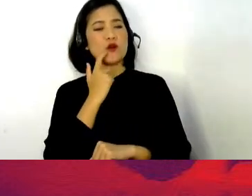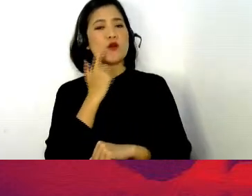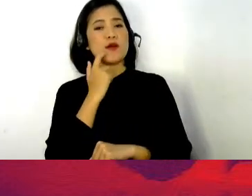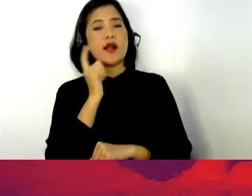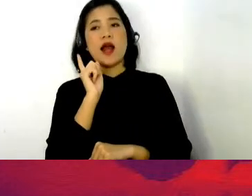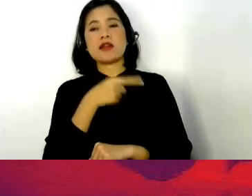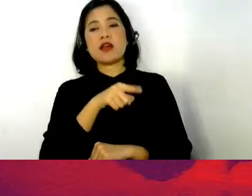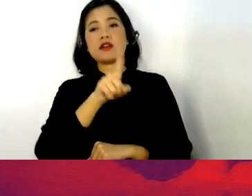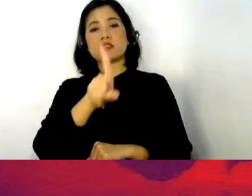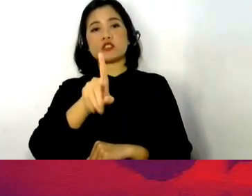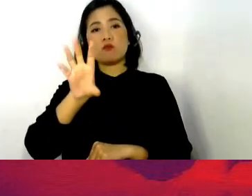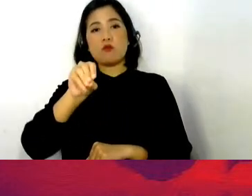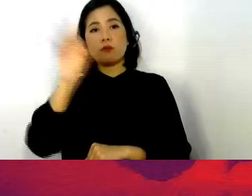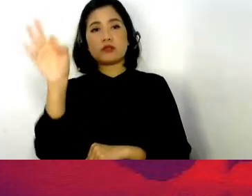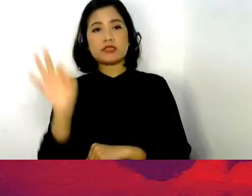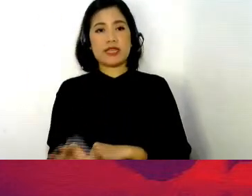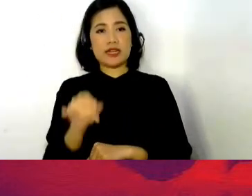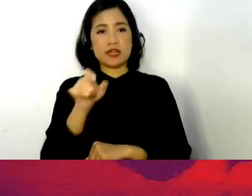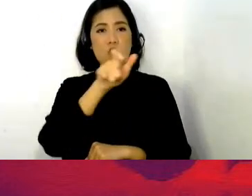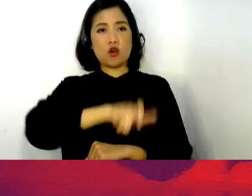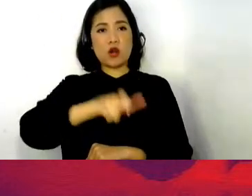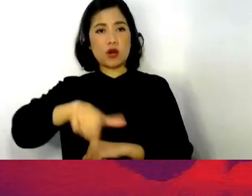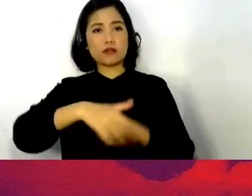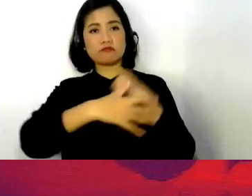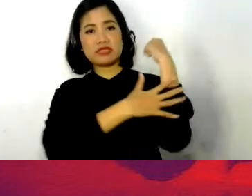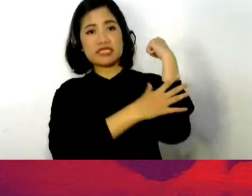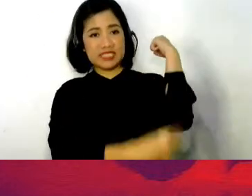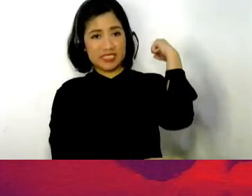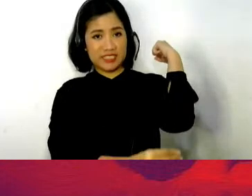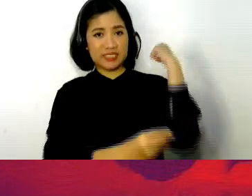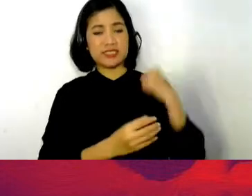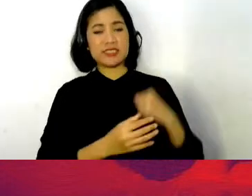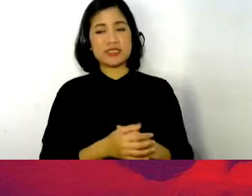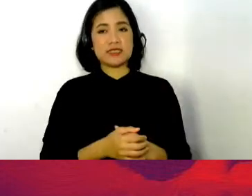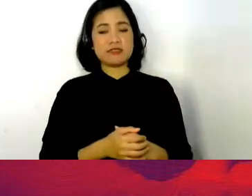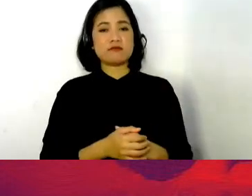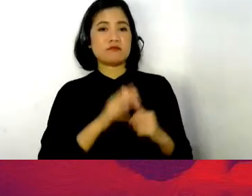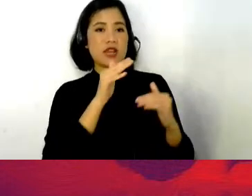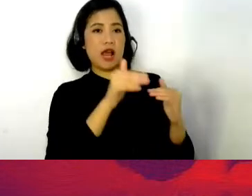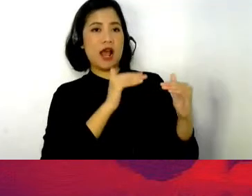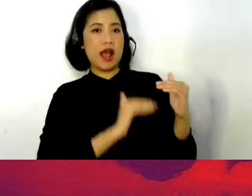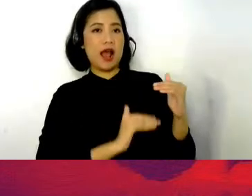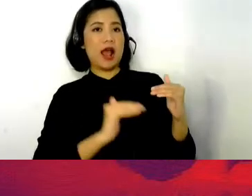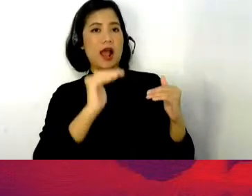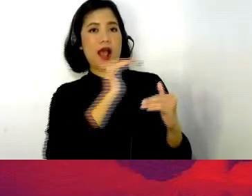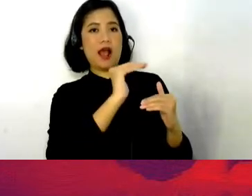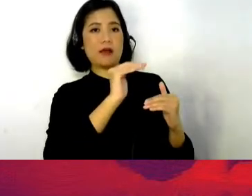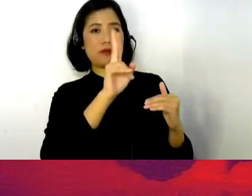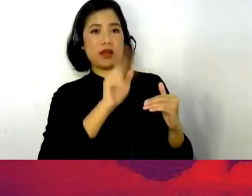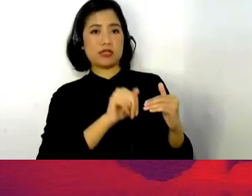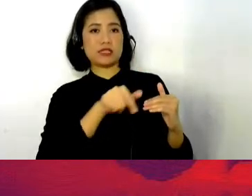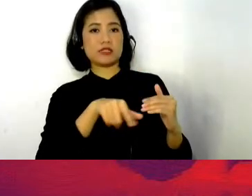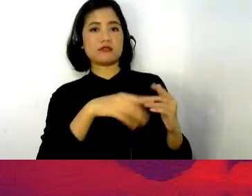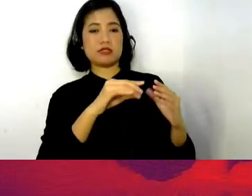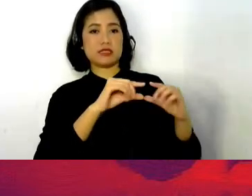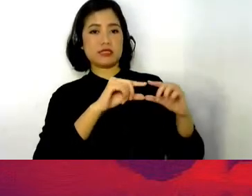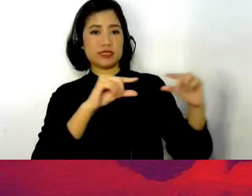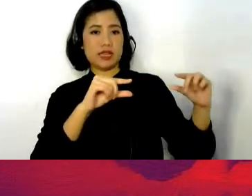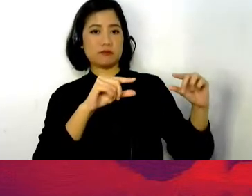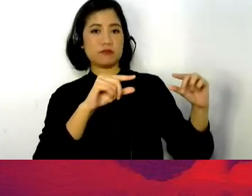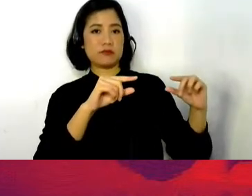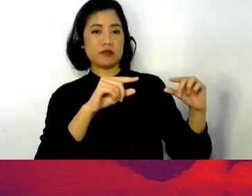10% poorest of our society, right? And then after that, we go up to the second decile, we give a different kind